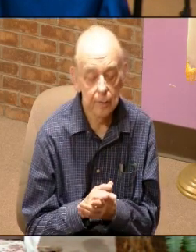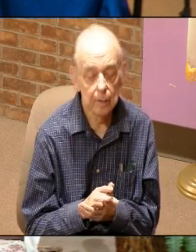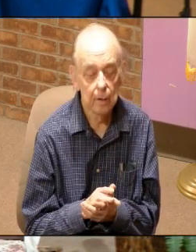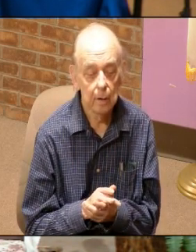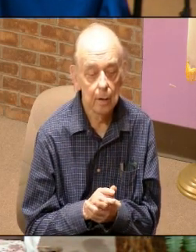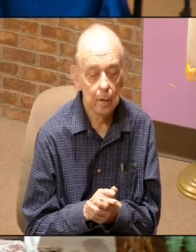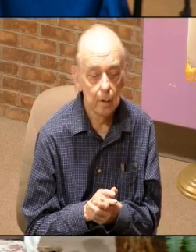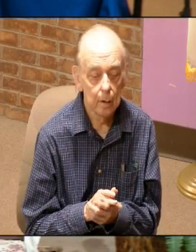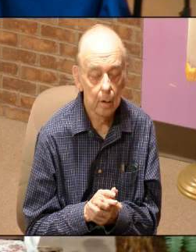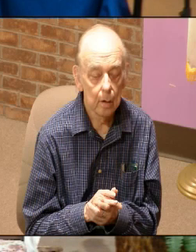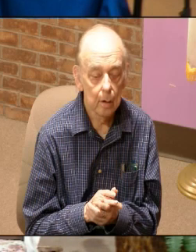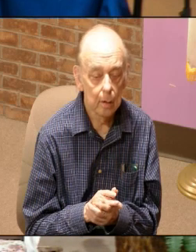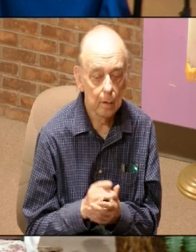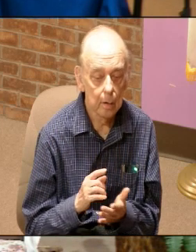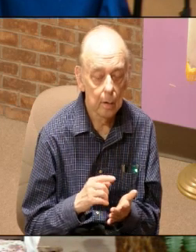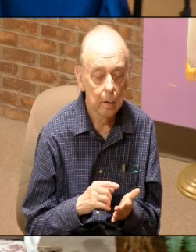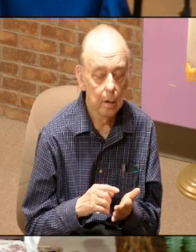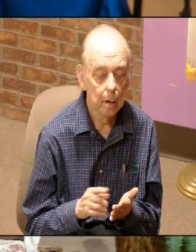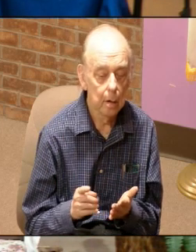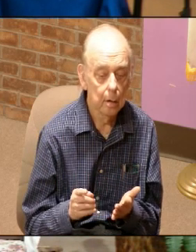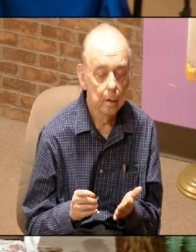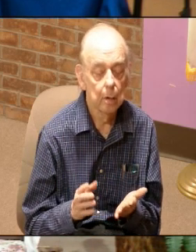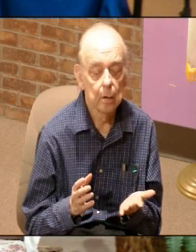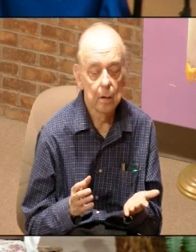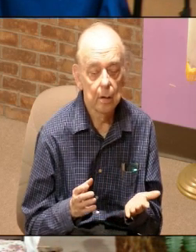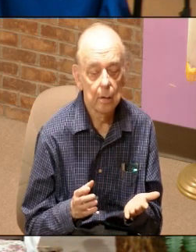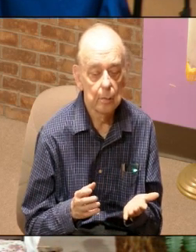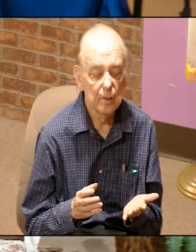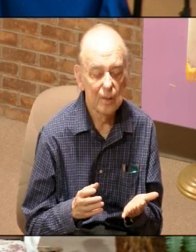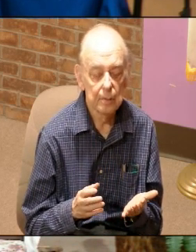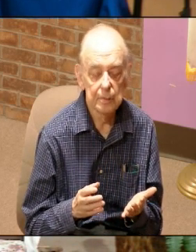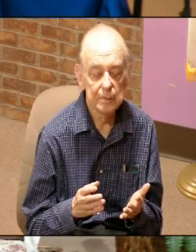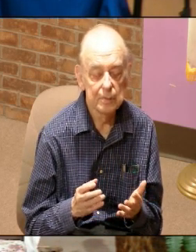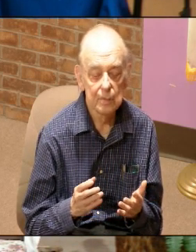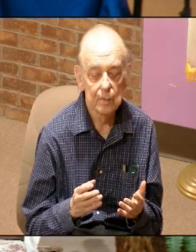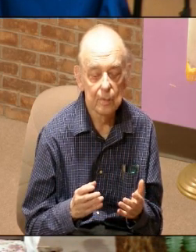she was diagnosed with eclampsia toxemia toxemia